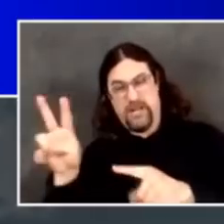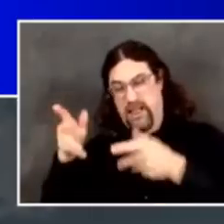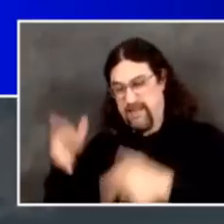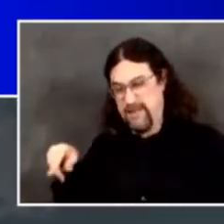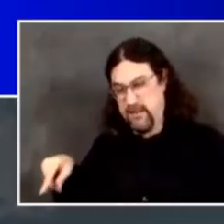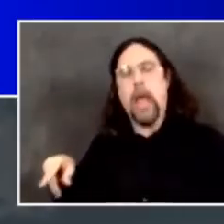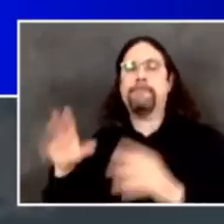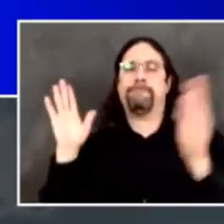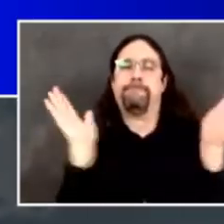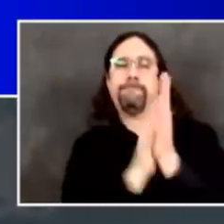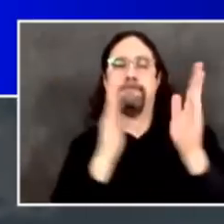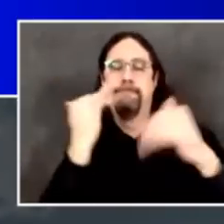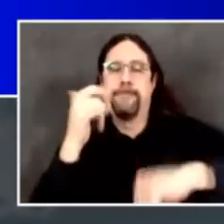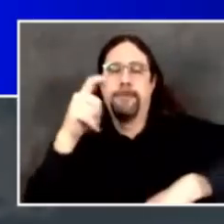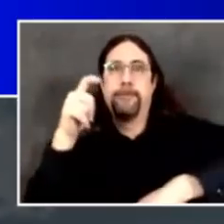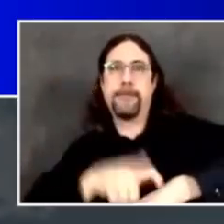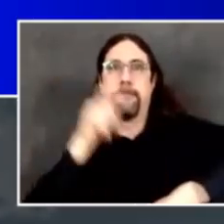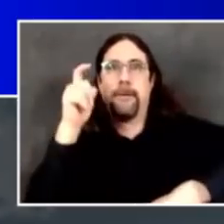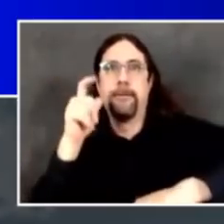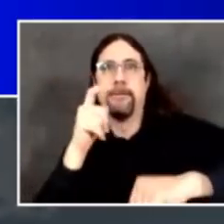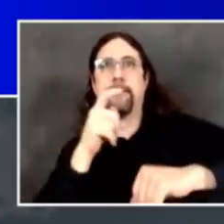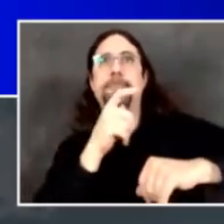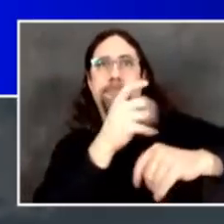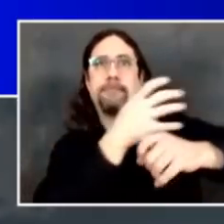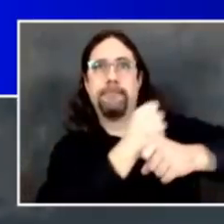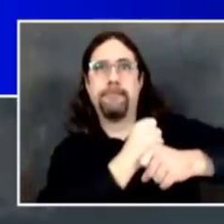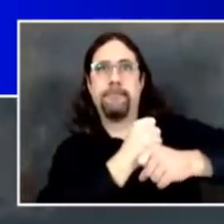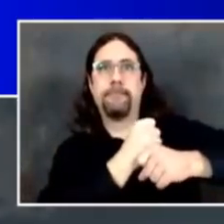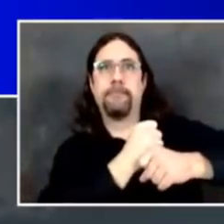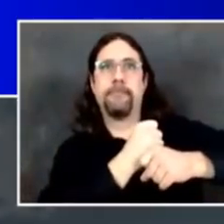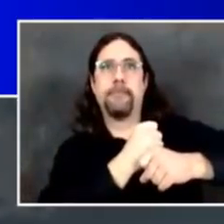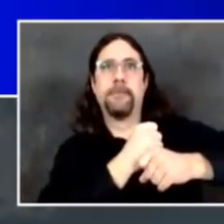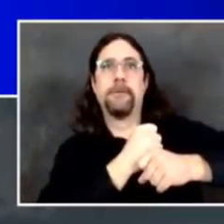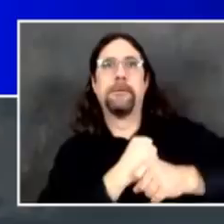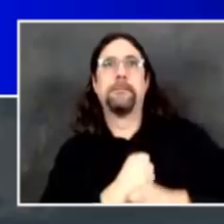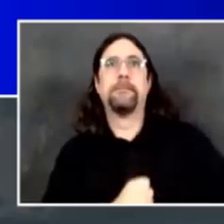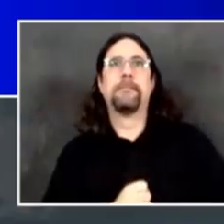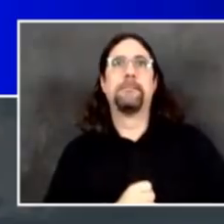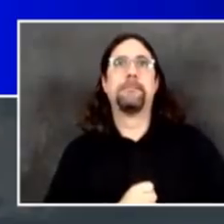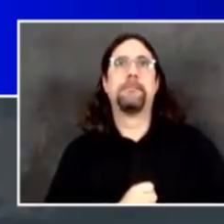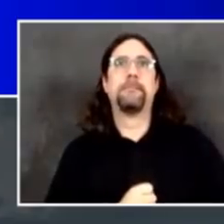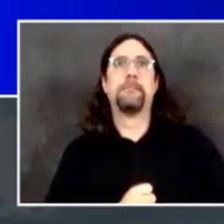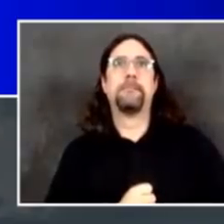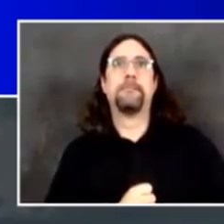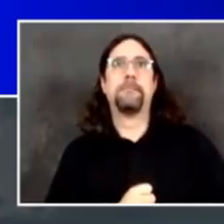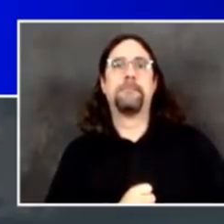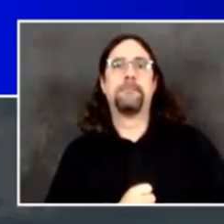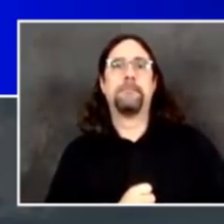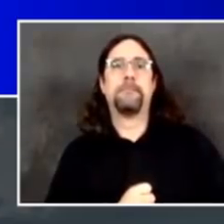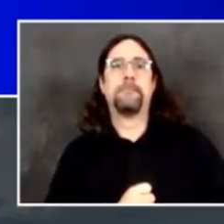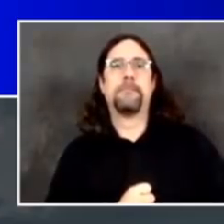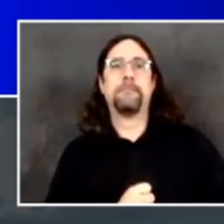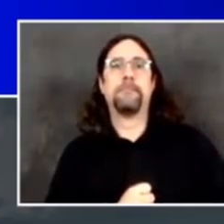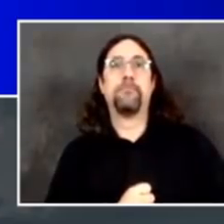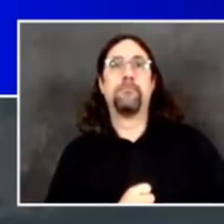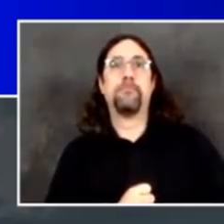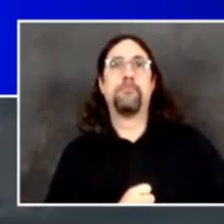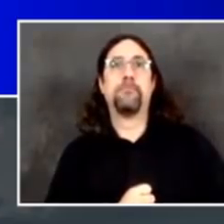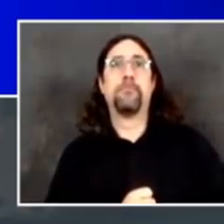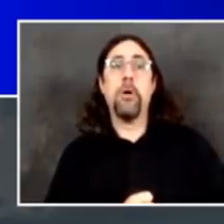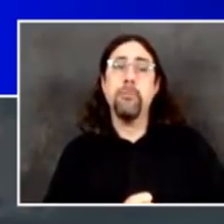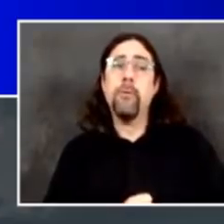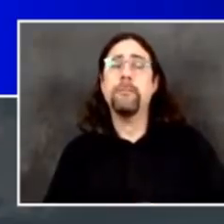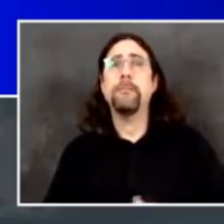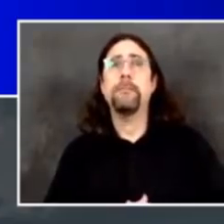that ready and in reserve for whatever happens up ahead. Look, we talked yesterday about the boomerang. We want to fight against